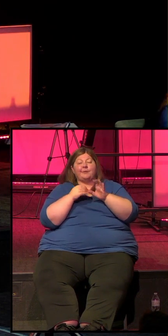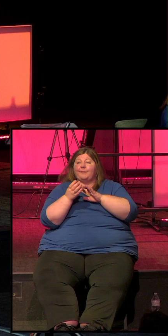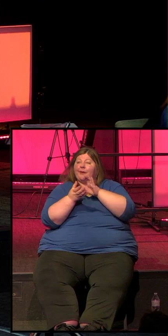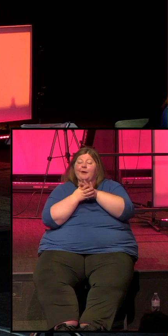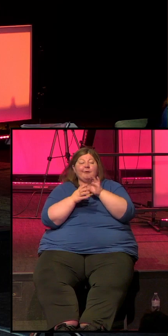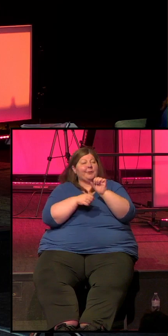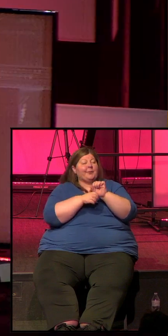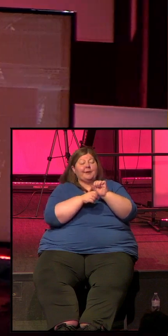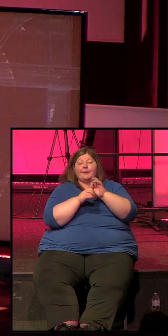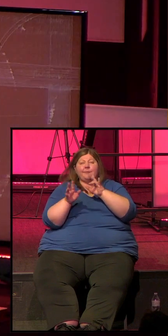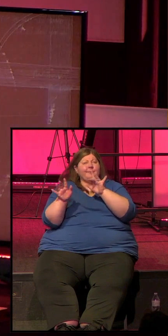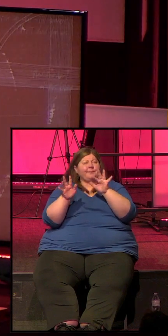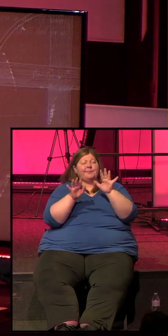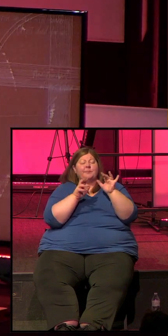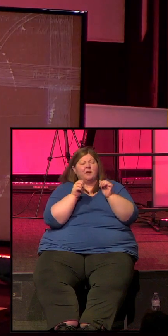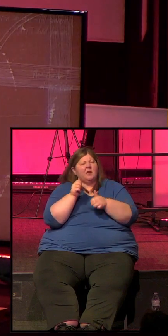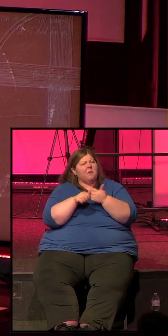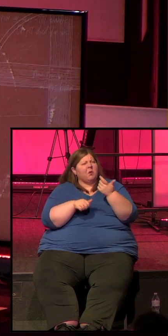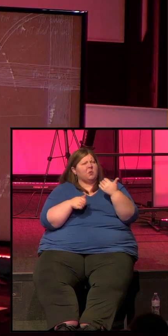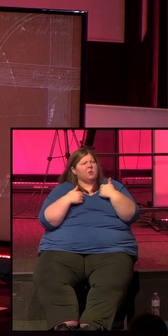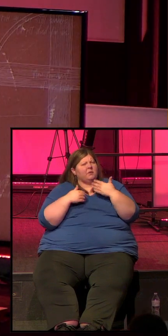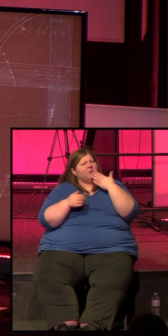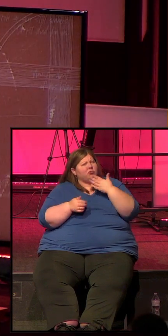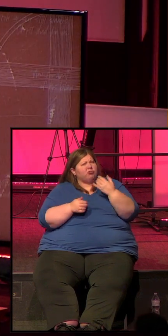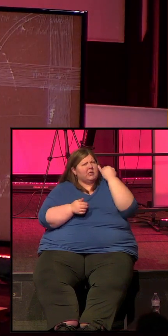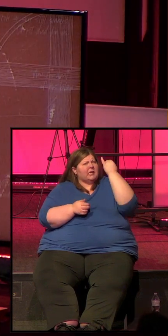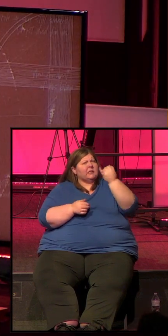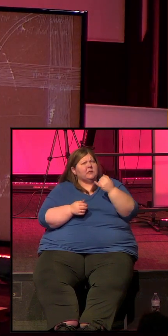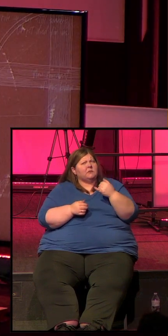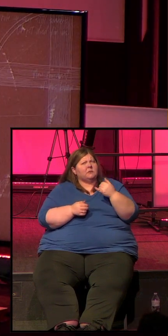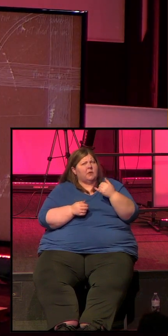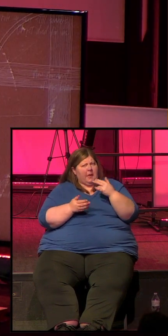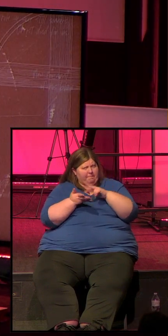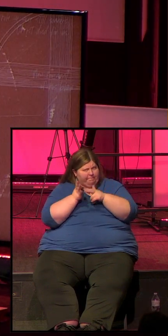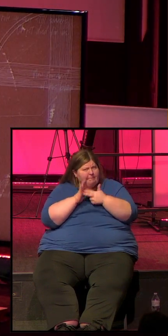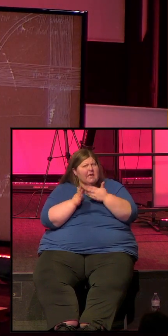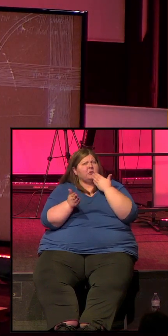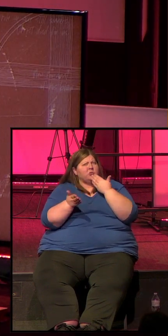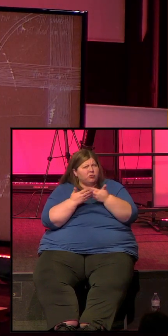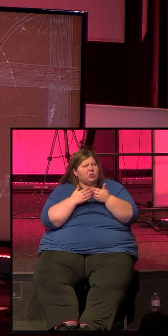come into work, whatever it is, most of us come in and we have pretty good intentions.